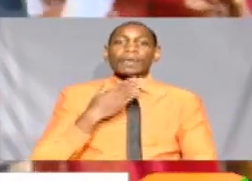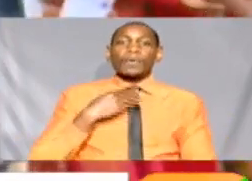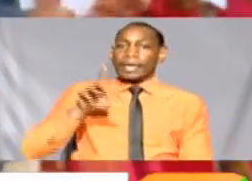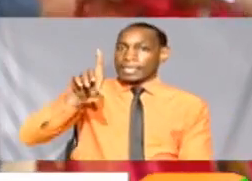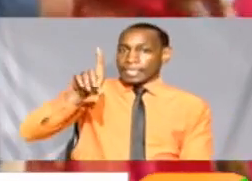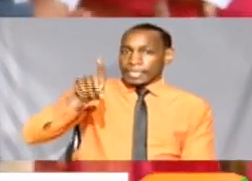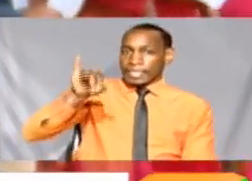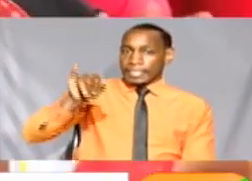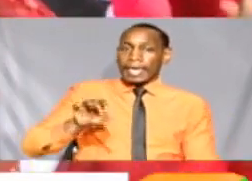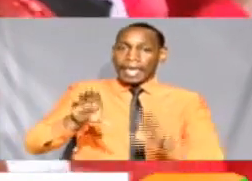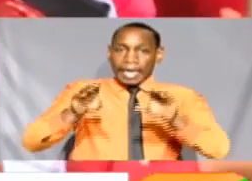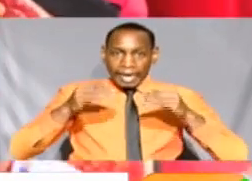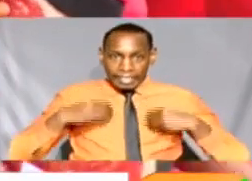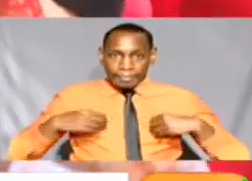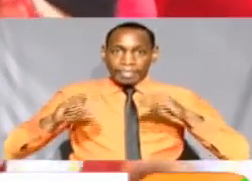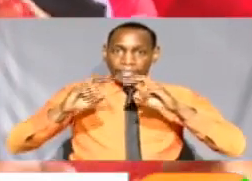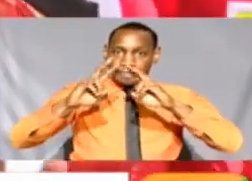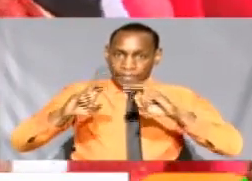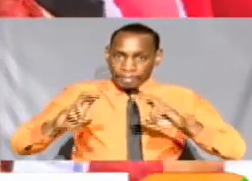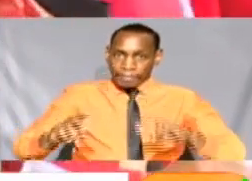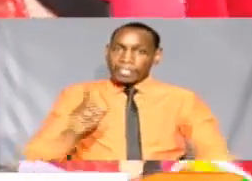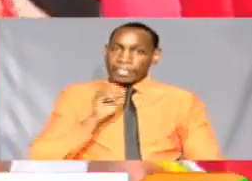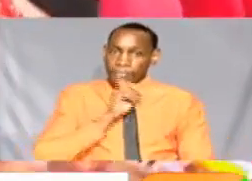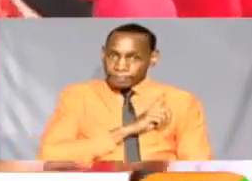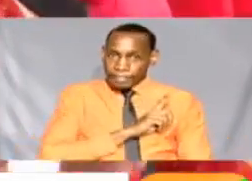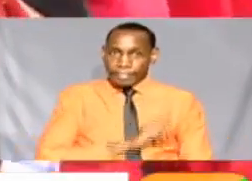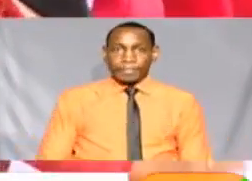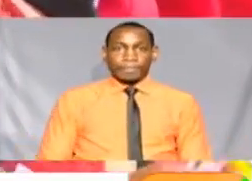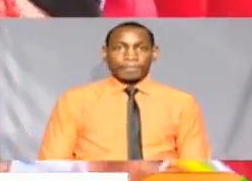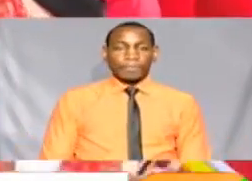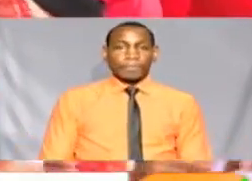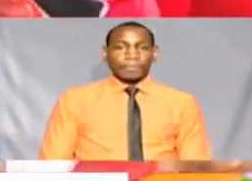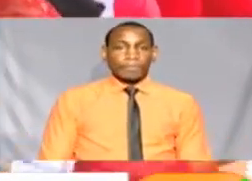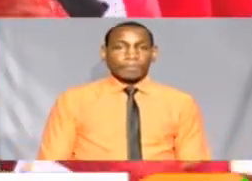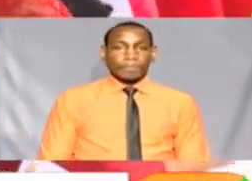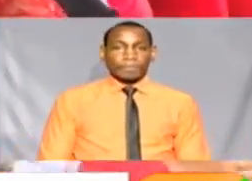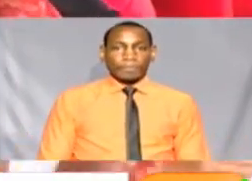DCI allowed to conclude investigations. Stephen Leto, Citizen TV.